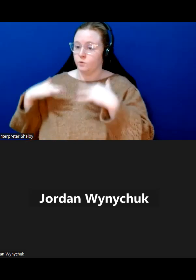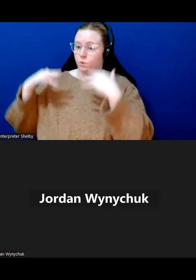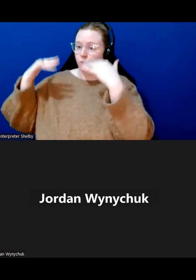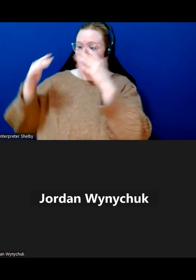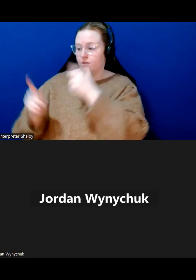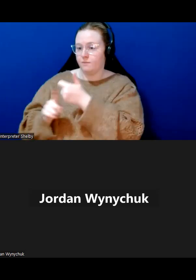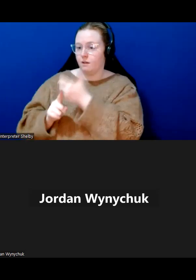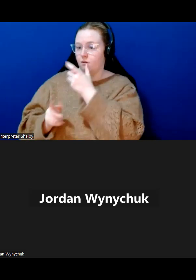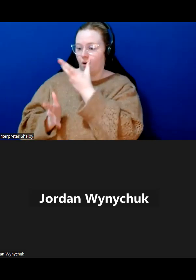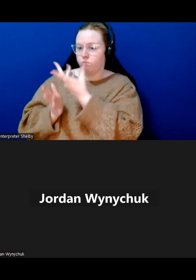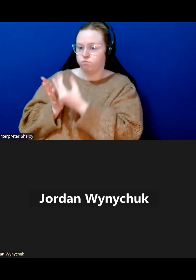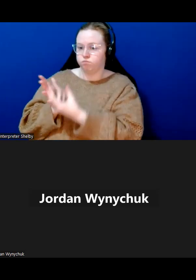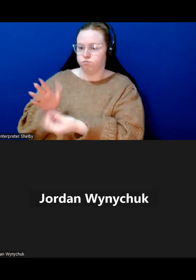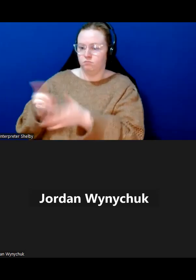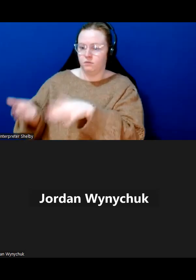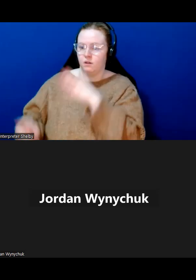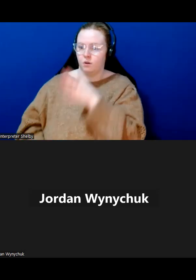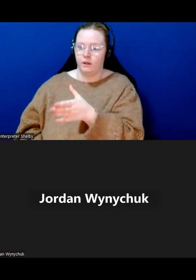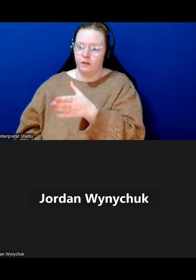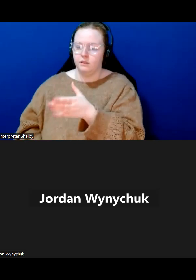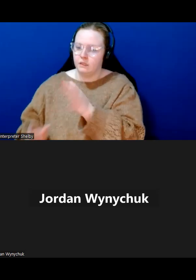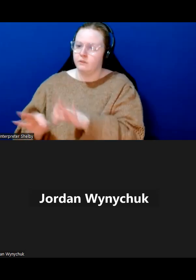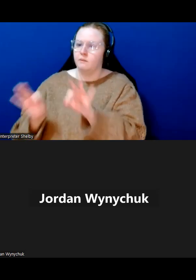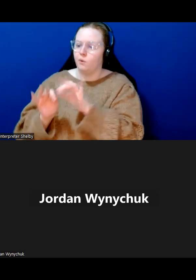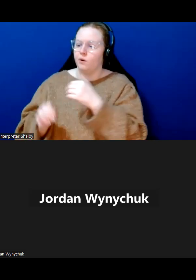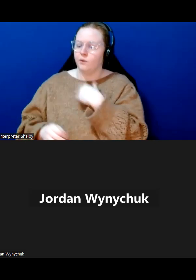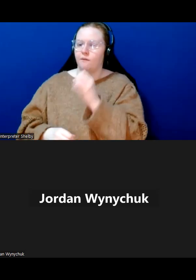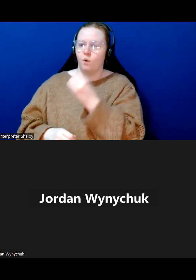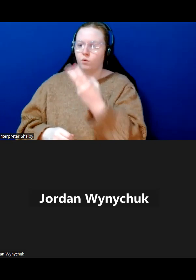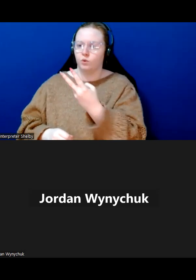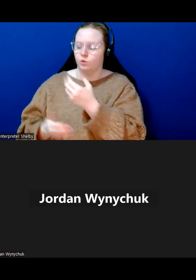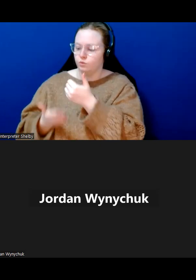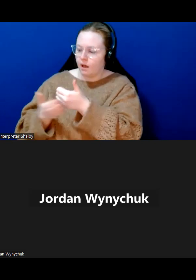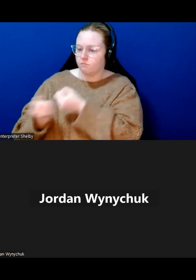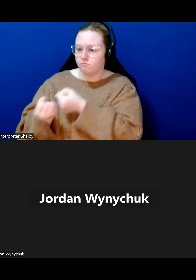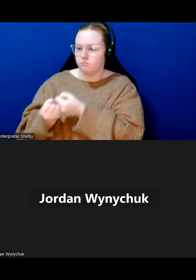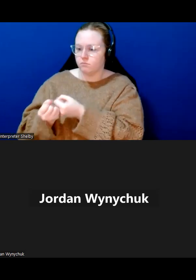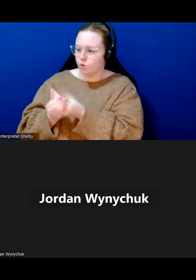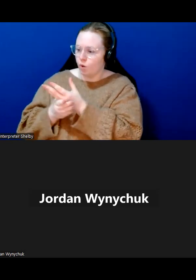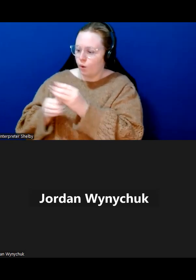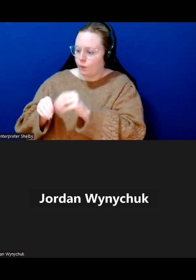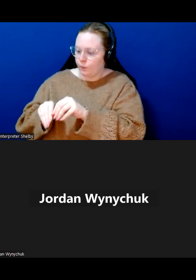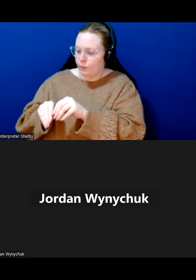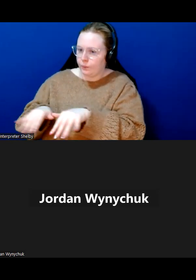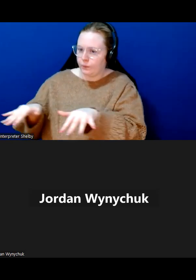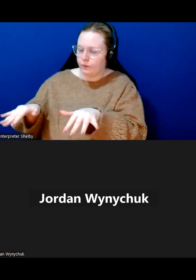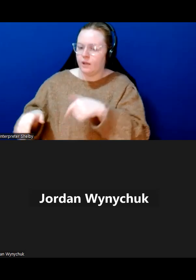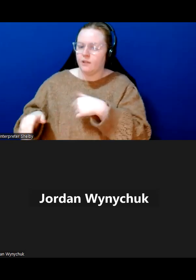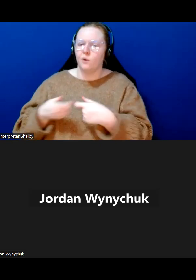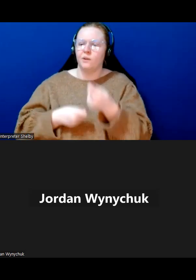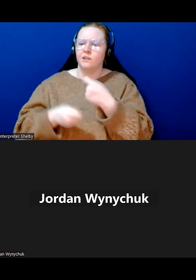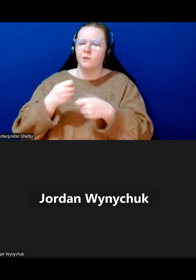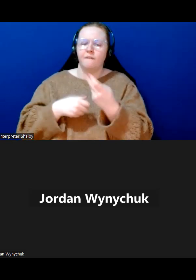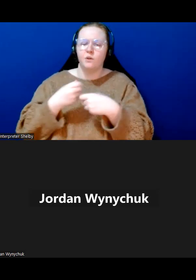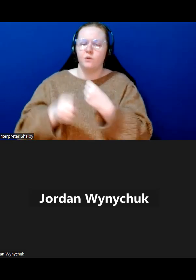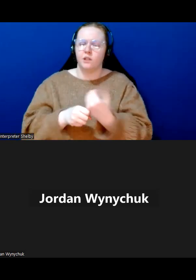So you need a little bit of oxygen just to help that root growth really take off. And we actually switched a few years ago from